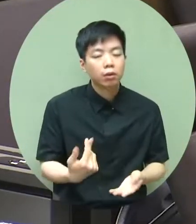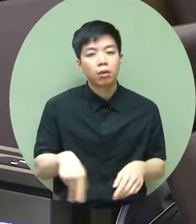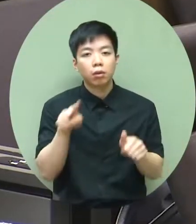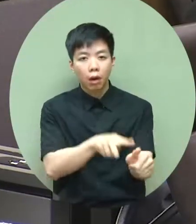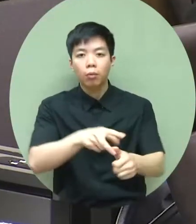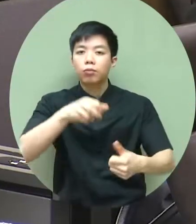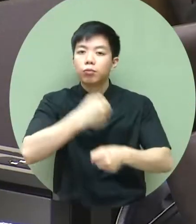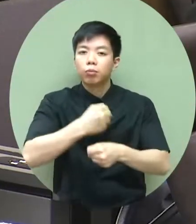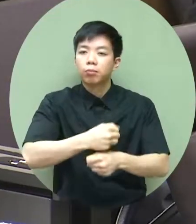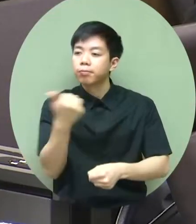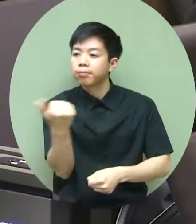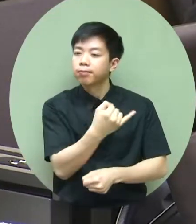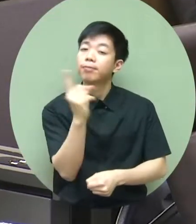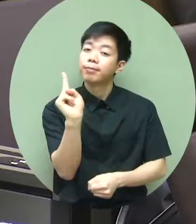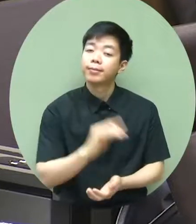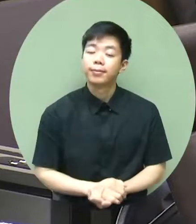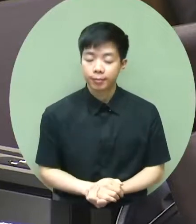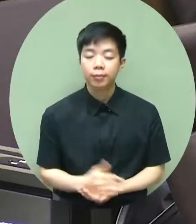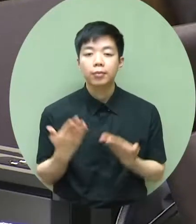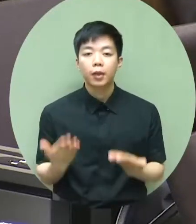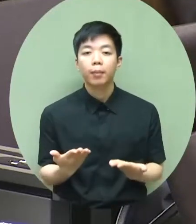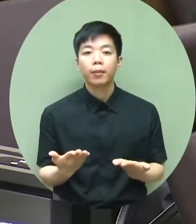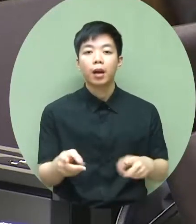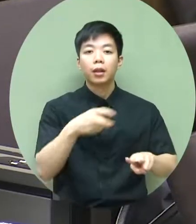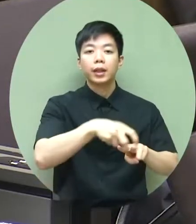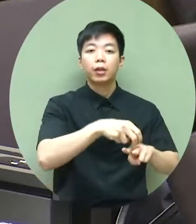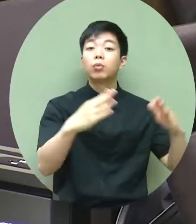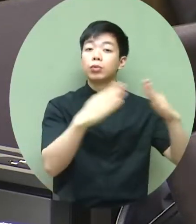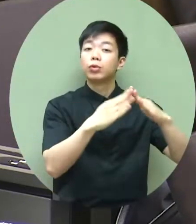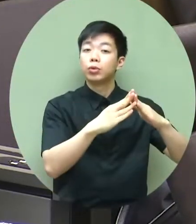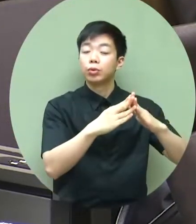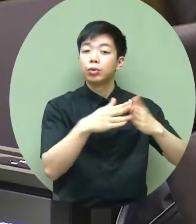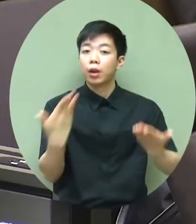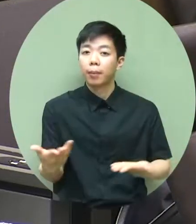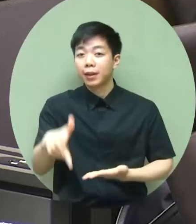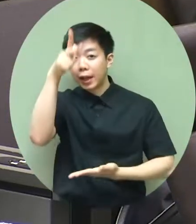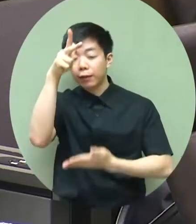government's performance in the implementation and also